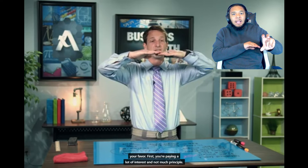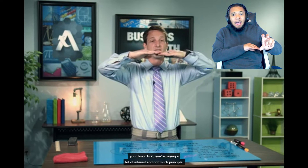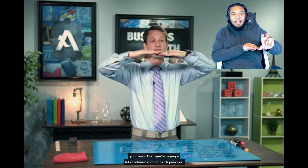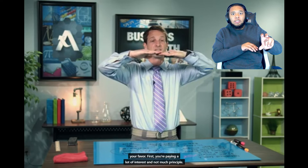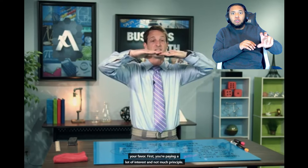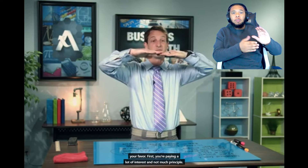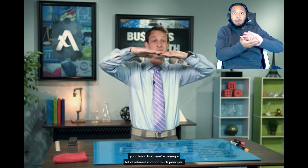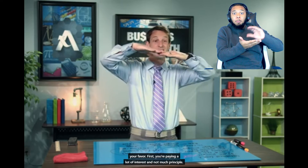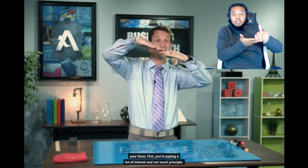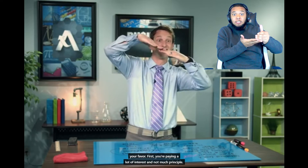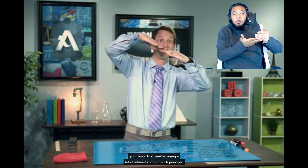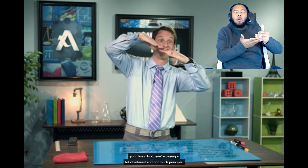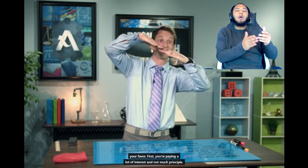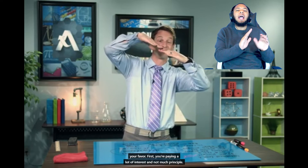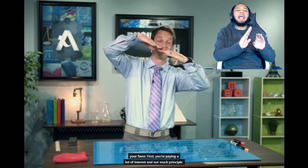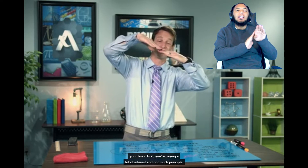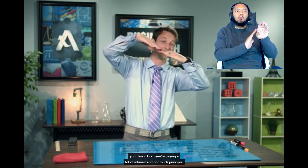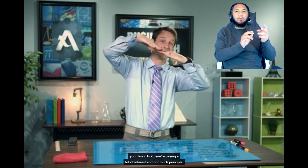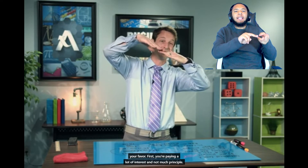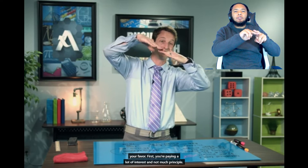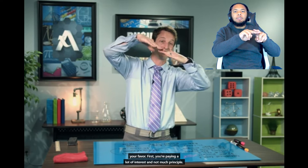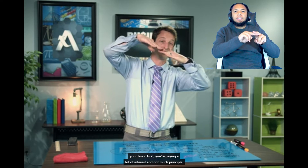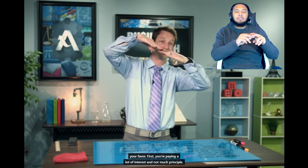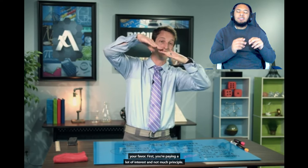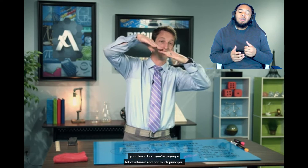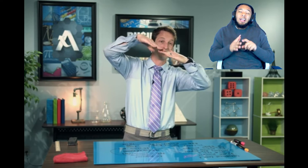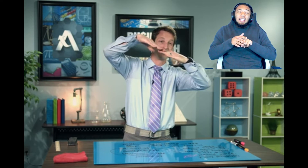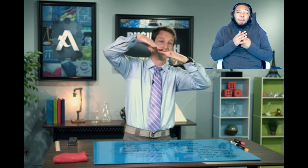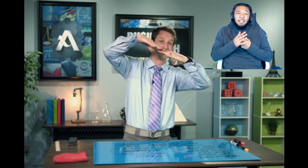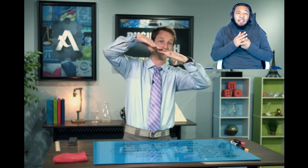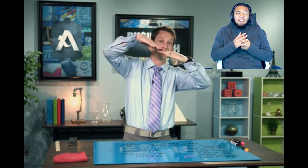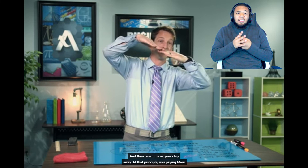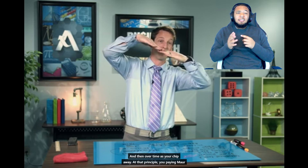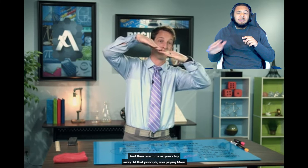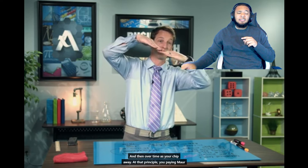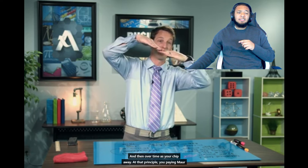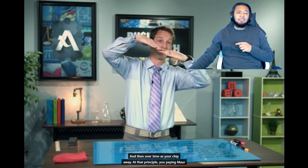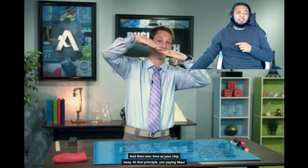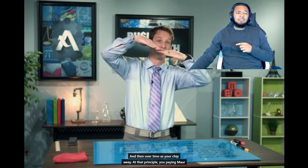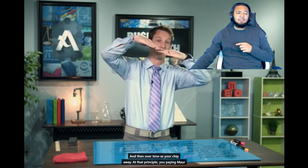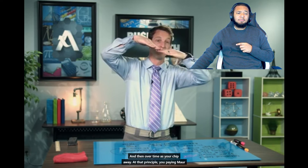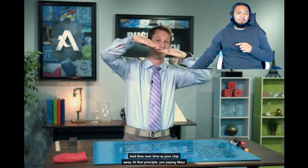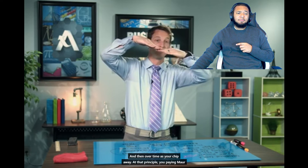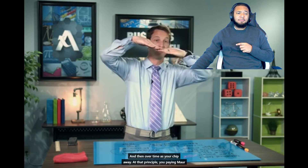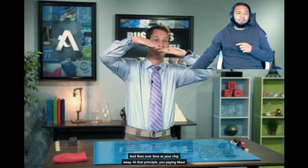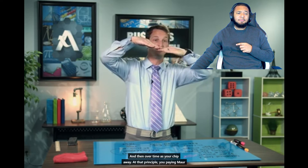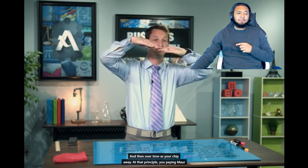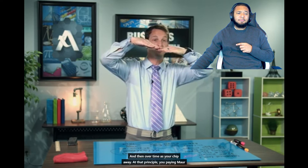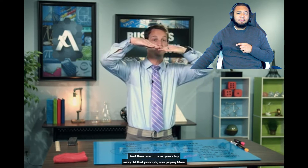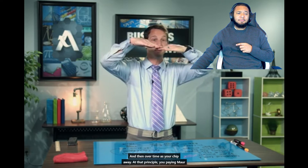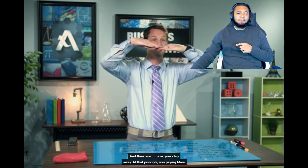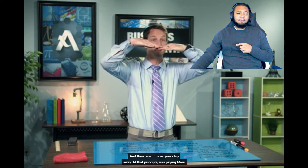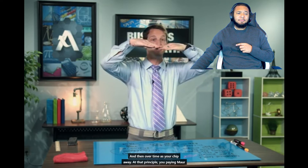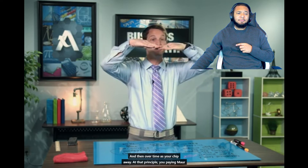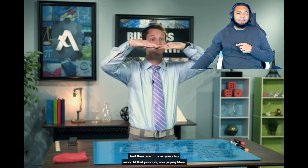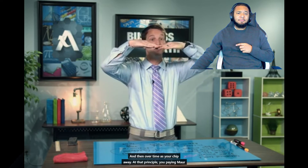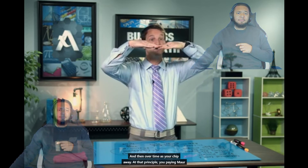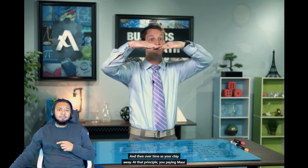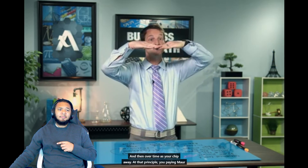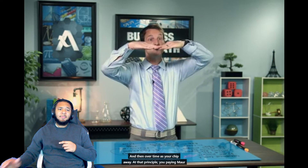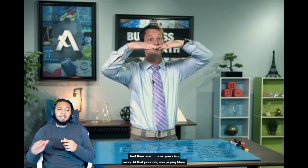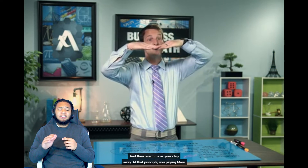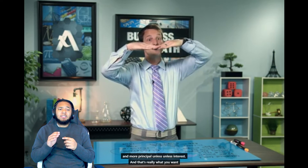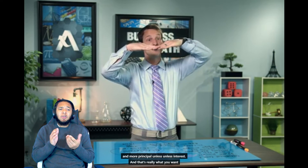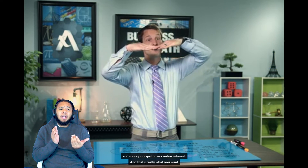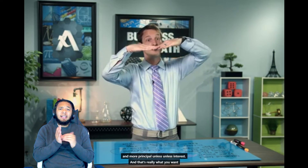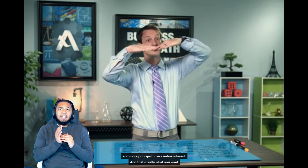into your favor. First, you're paying a lot of interest and not much principal. And then over time, as you chip away at that principal,